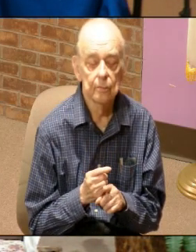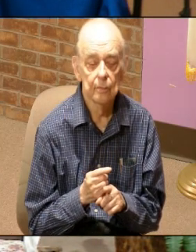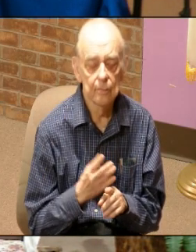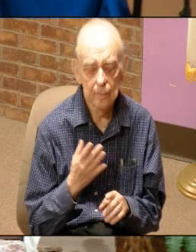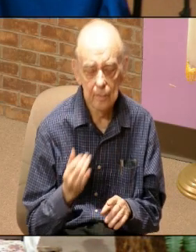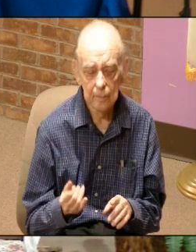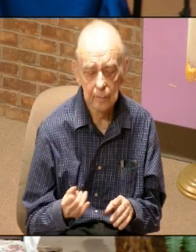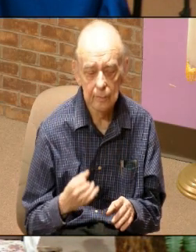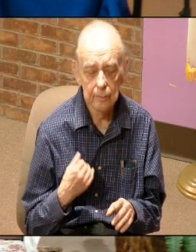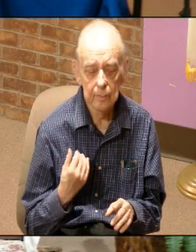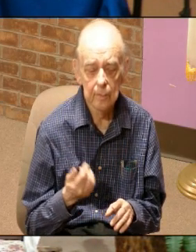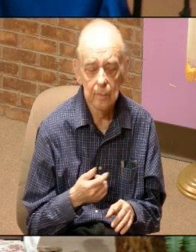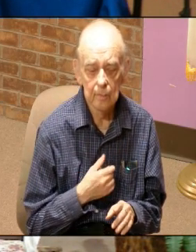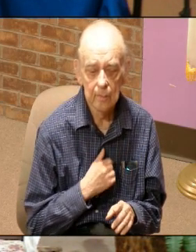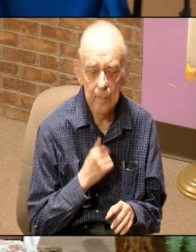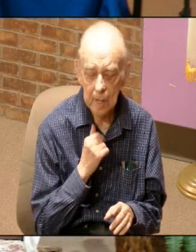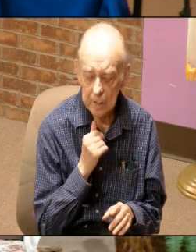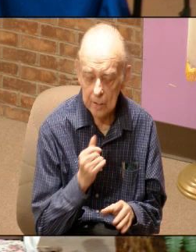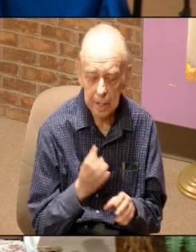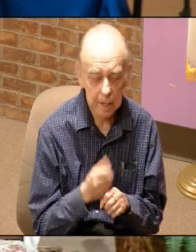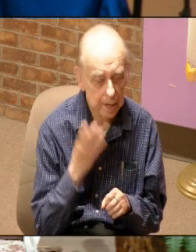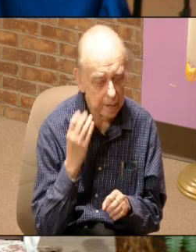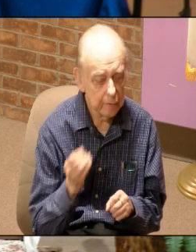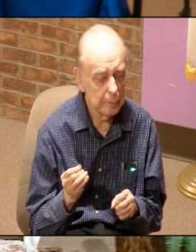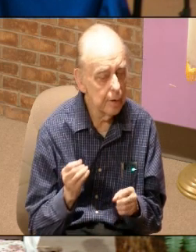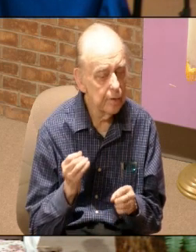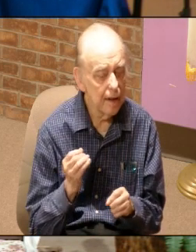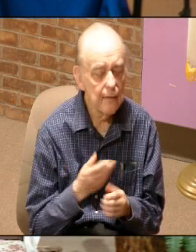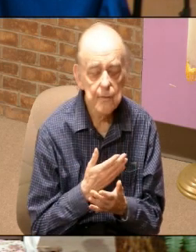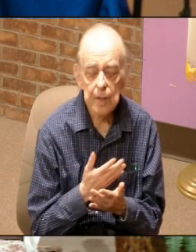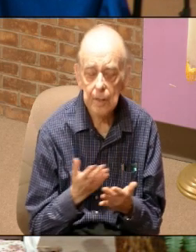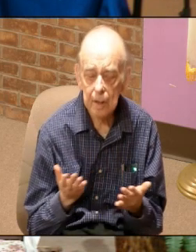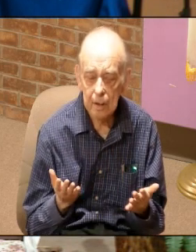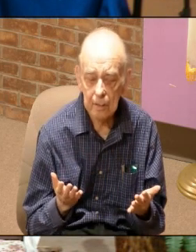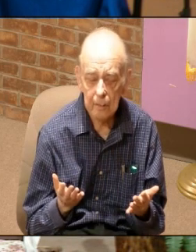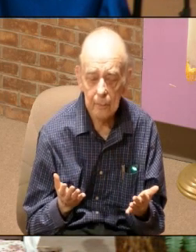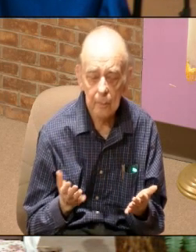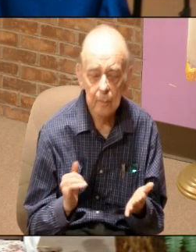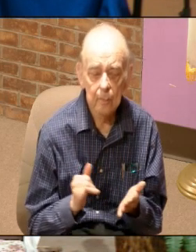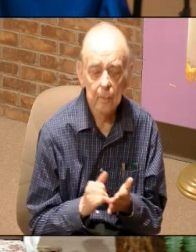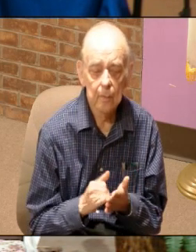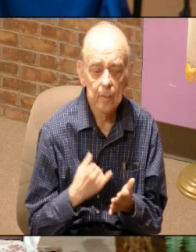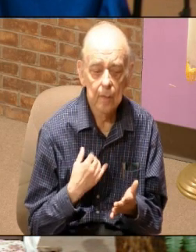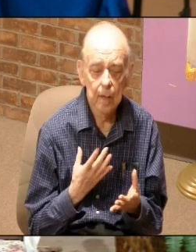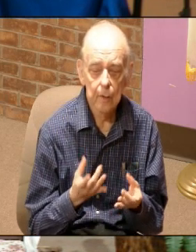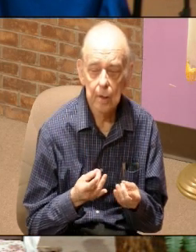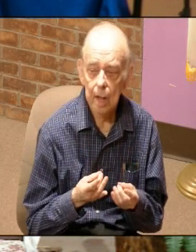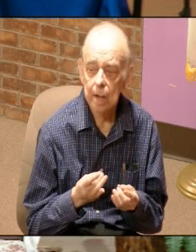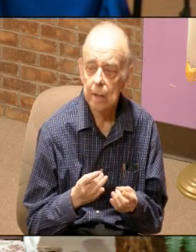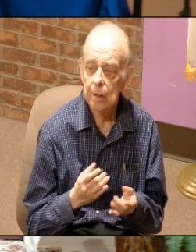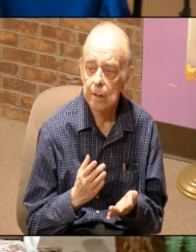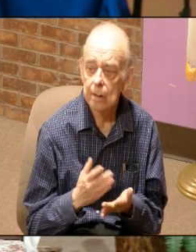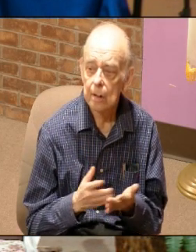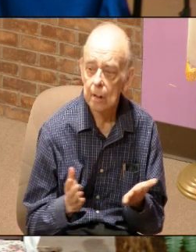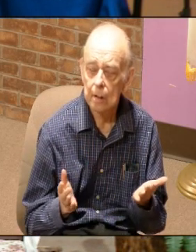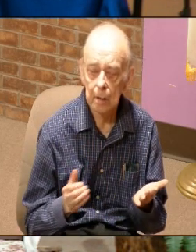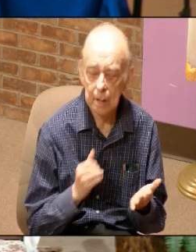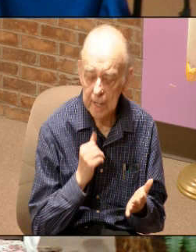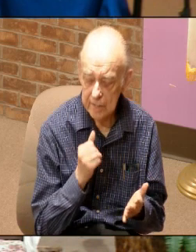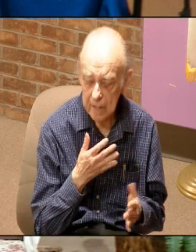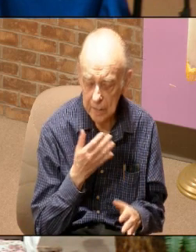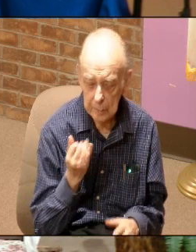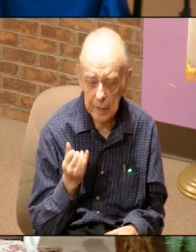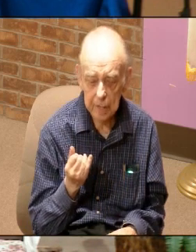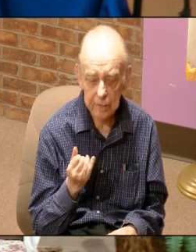because we don't get to experience everything that we would like sometimes. Sometimes it's not the